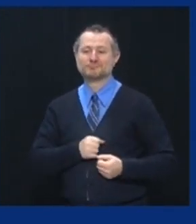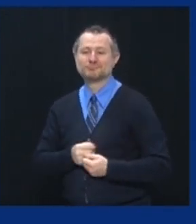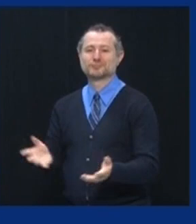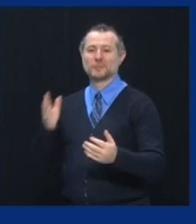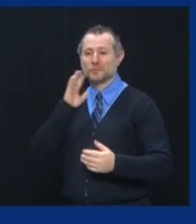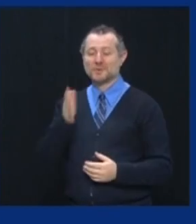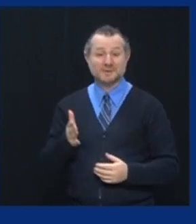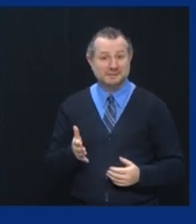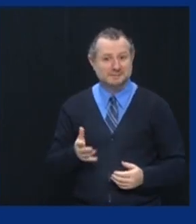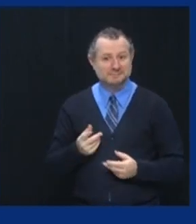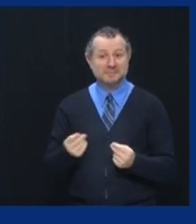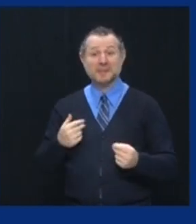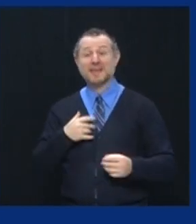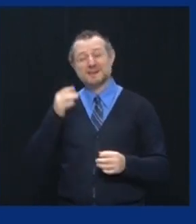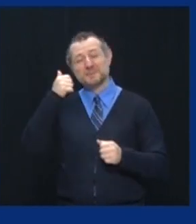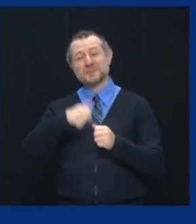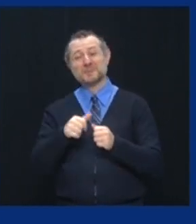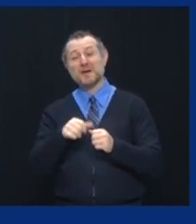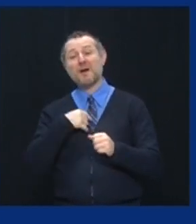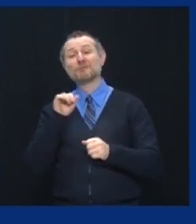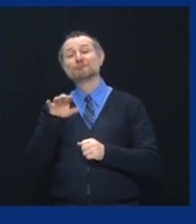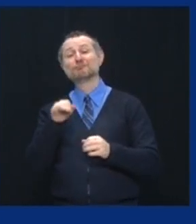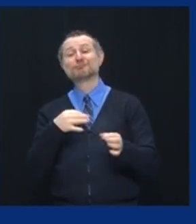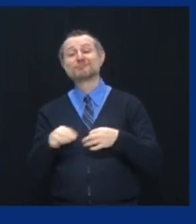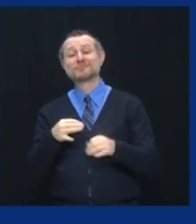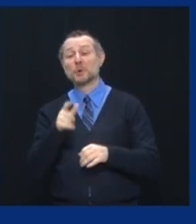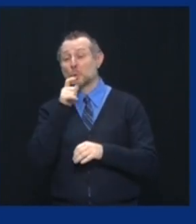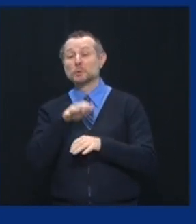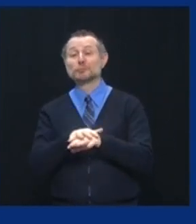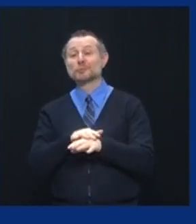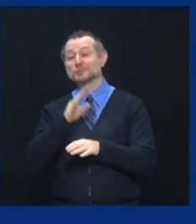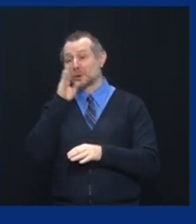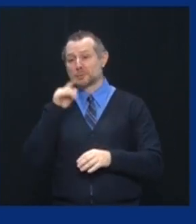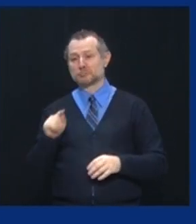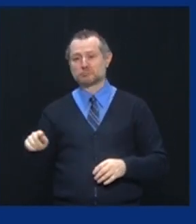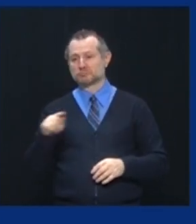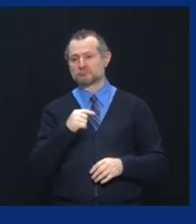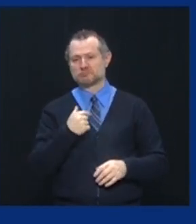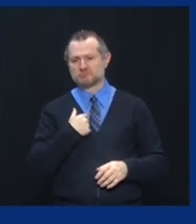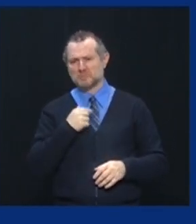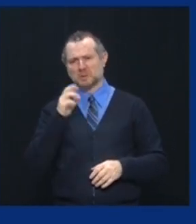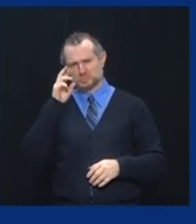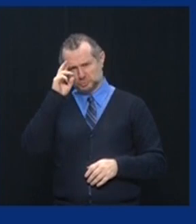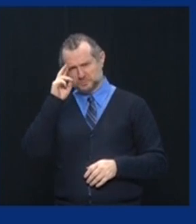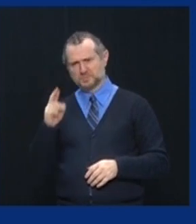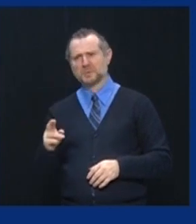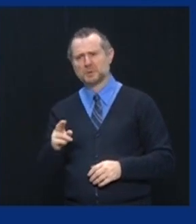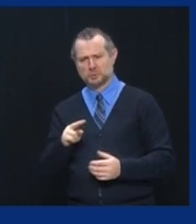slow hospitals, I have greatest respect for nurses and doctors.